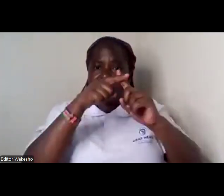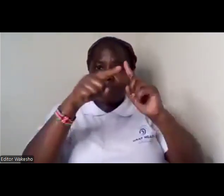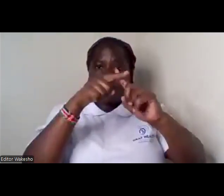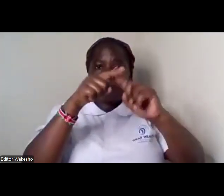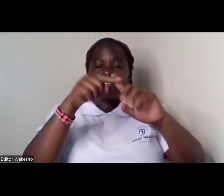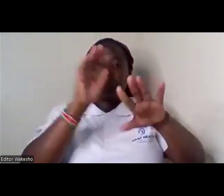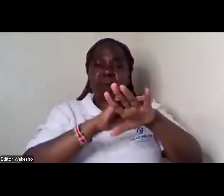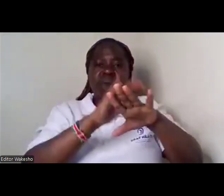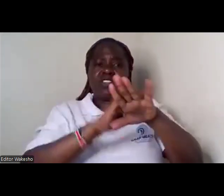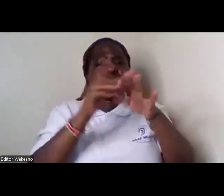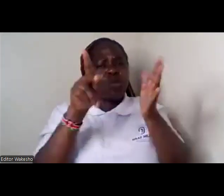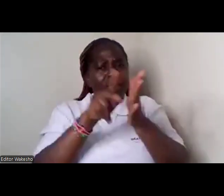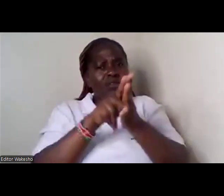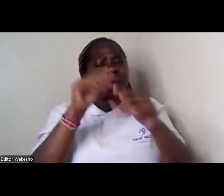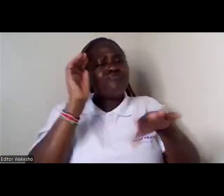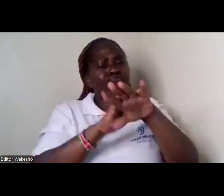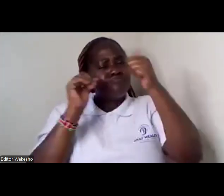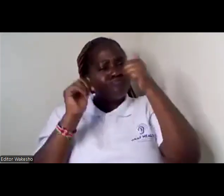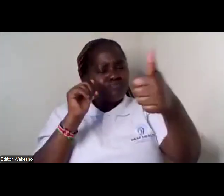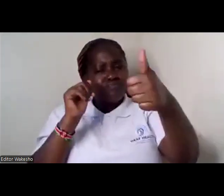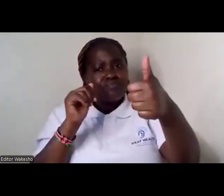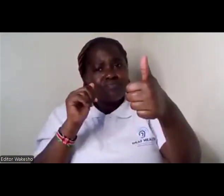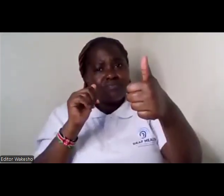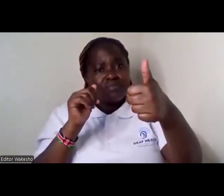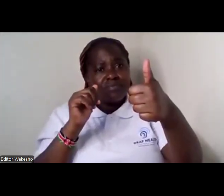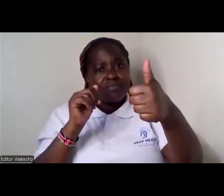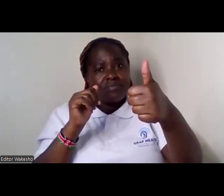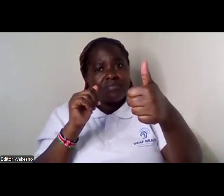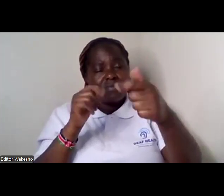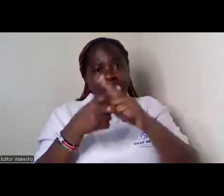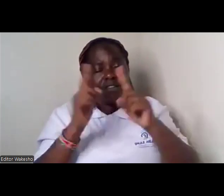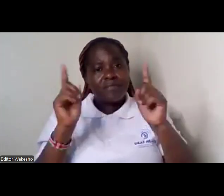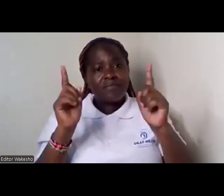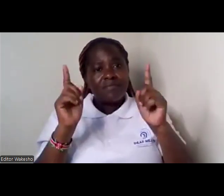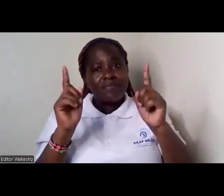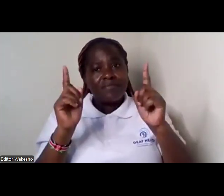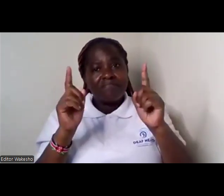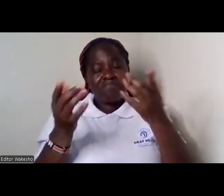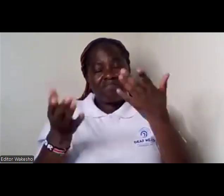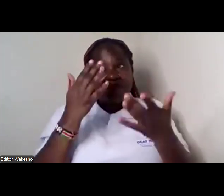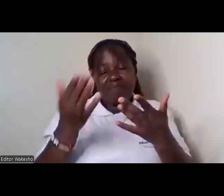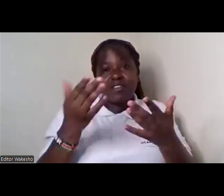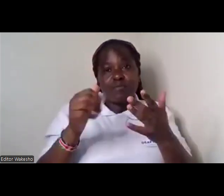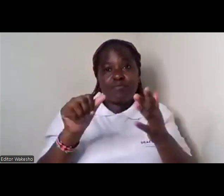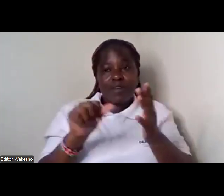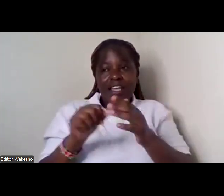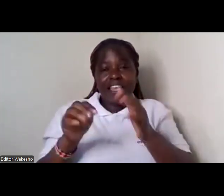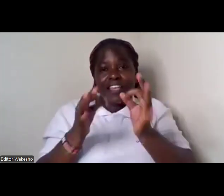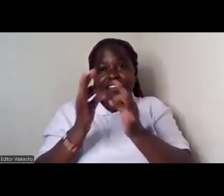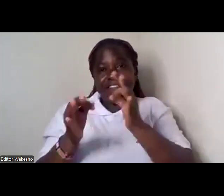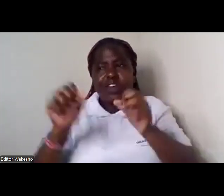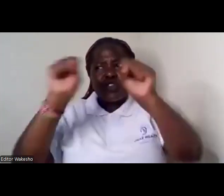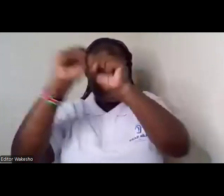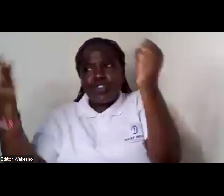effects. But I would say maybe it might affect socially, but does not have